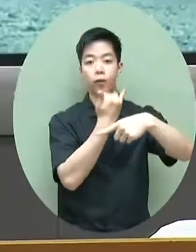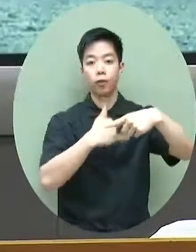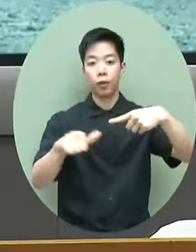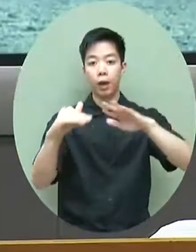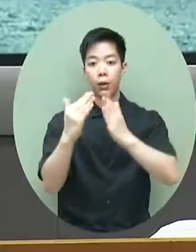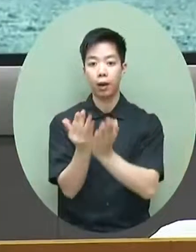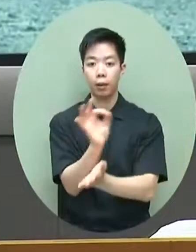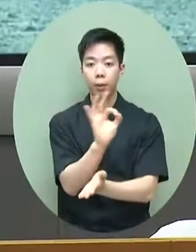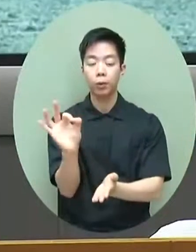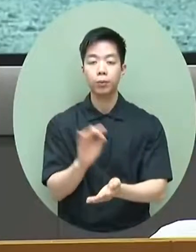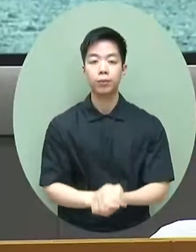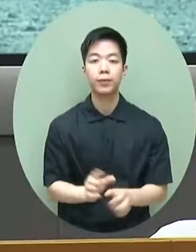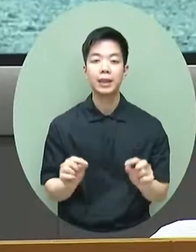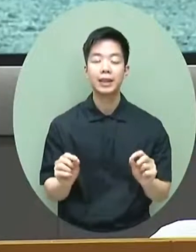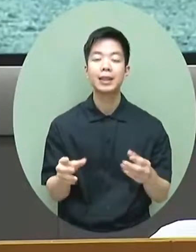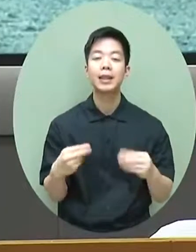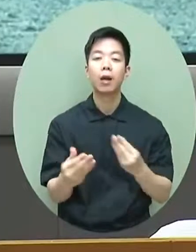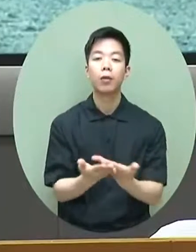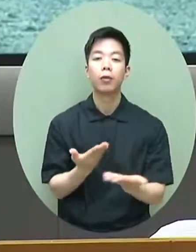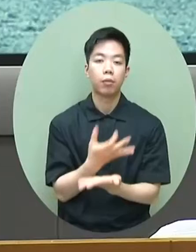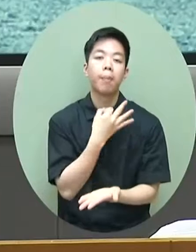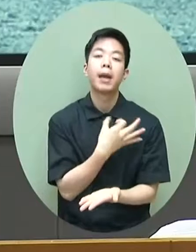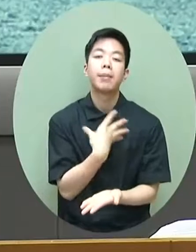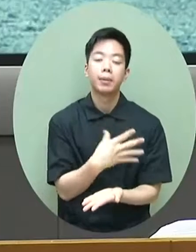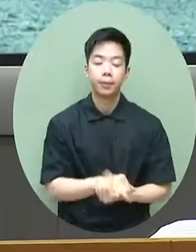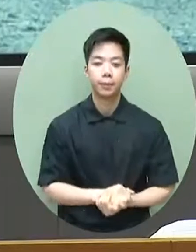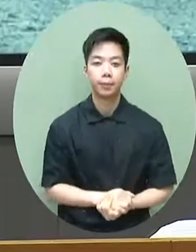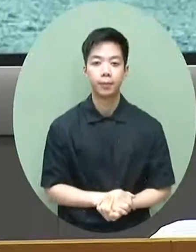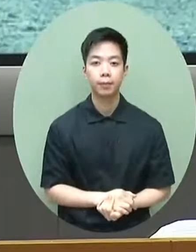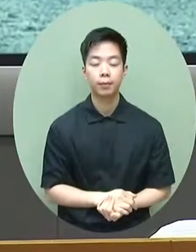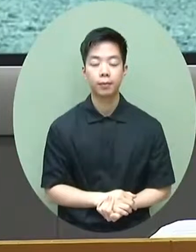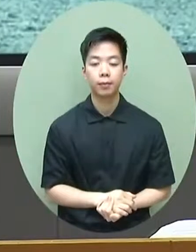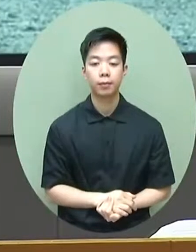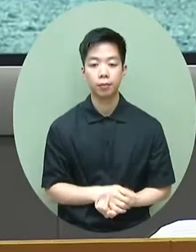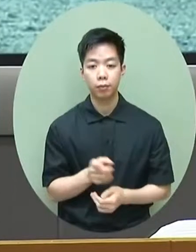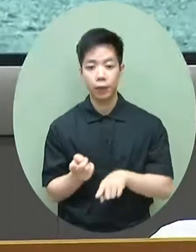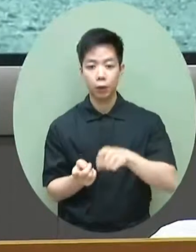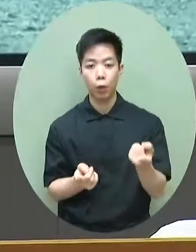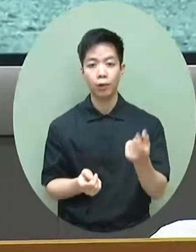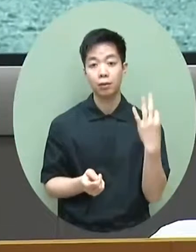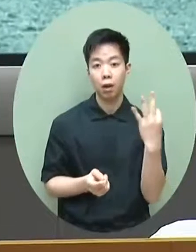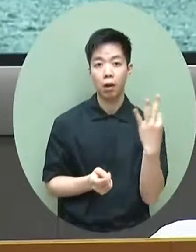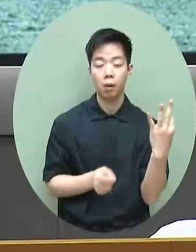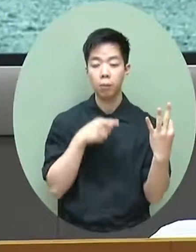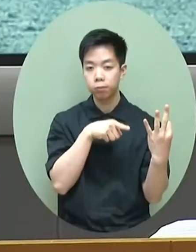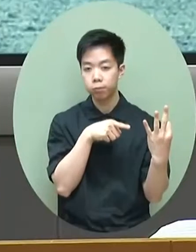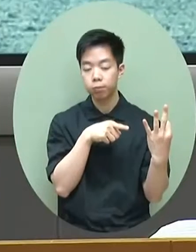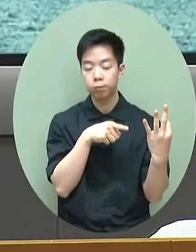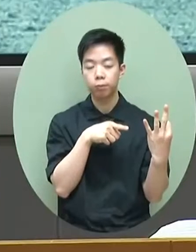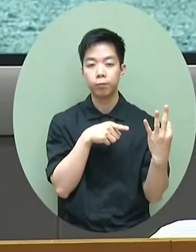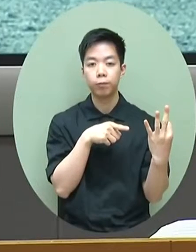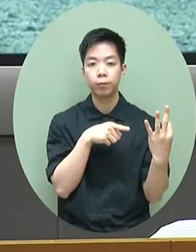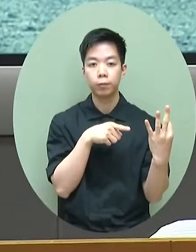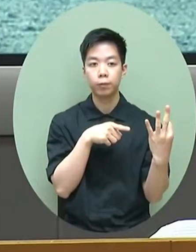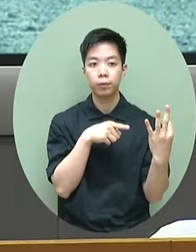today, 5 of them have not returned to school. That means classes have not resumed. As for